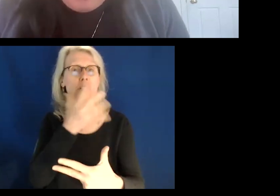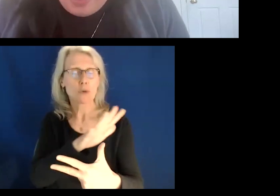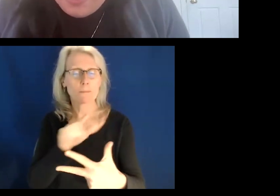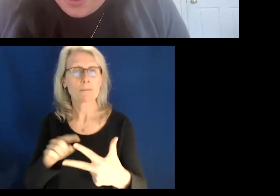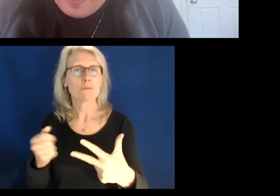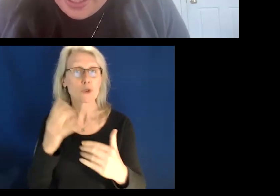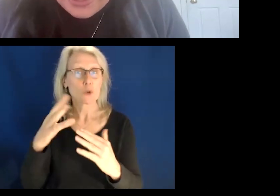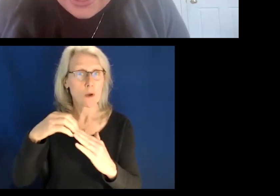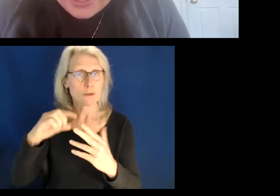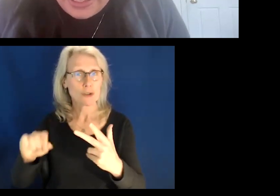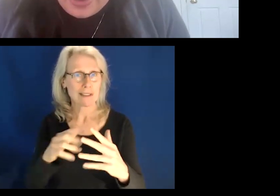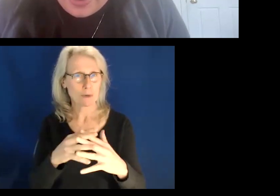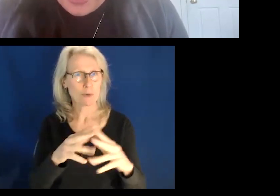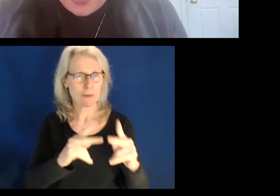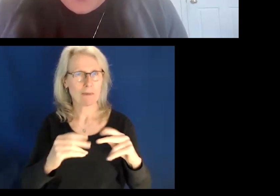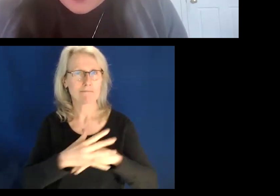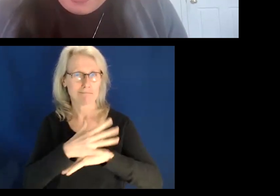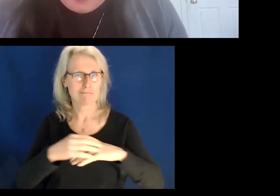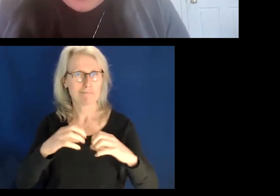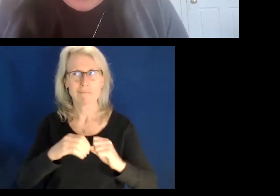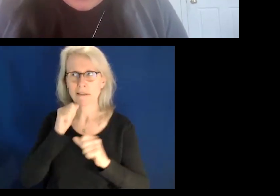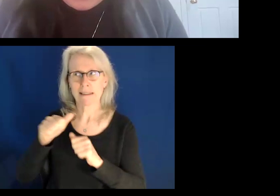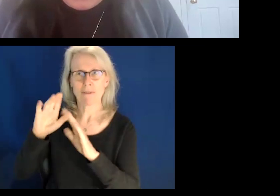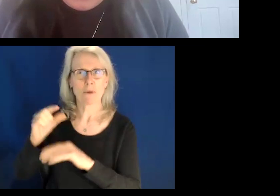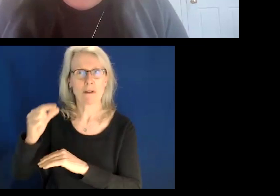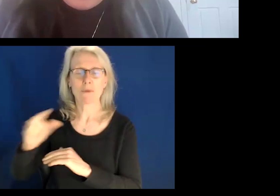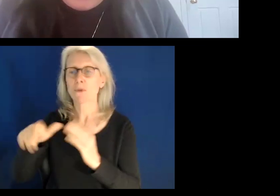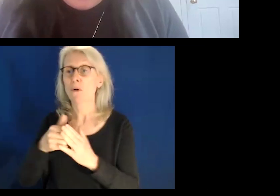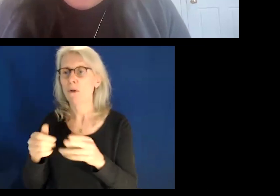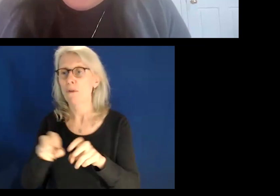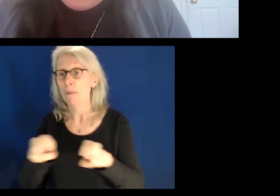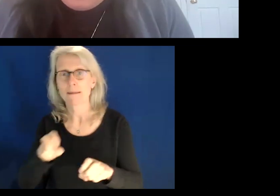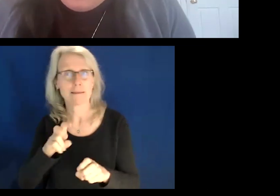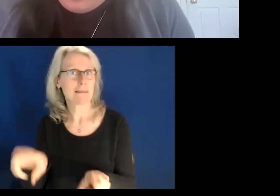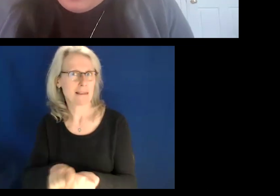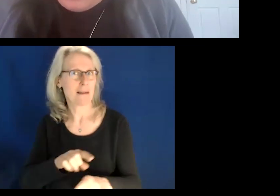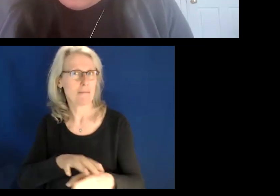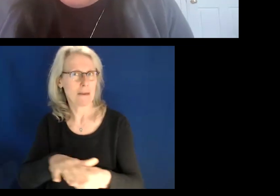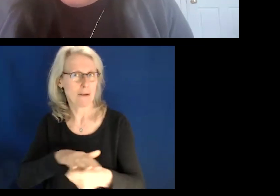And I believe all of our panelists today are here on this land. So we're just so grateful to be here.